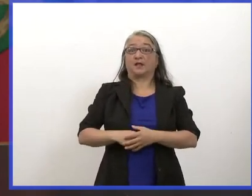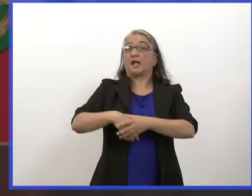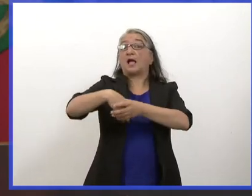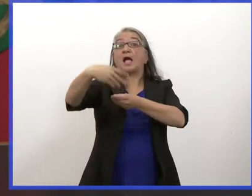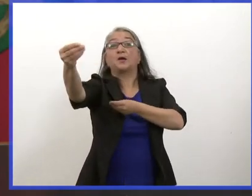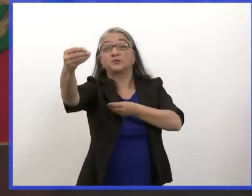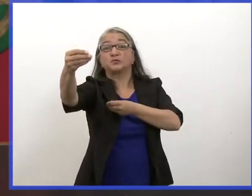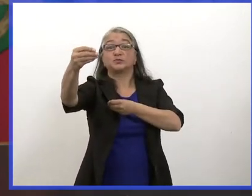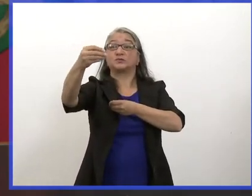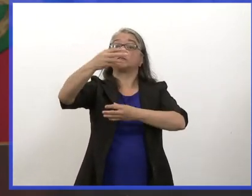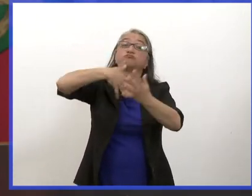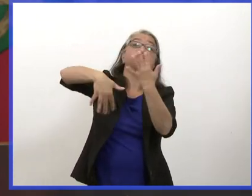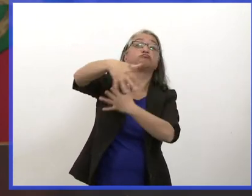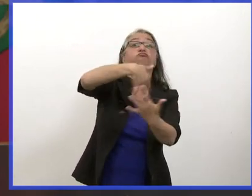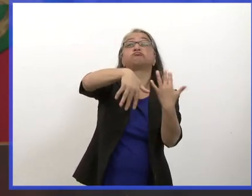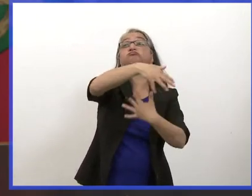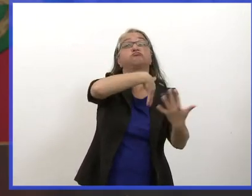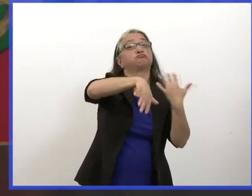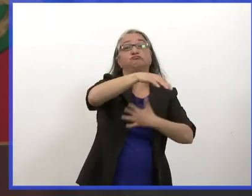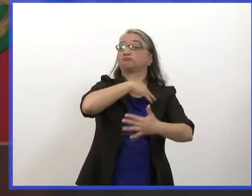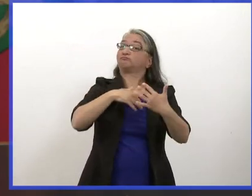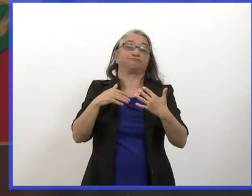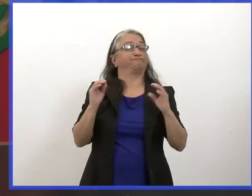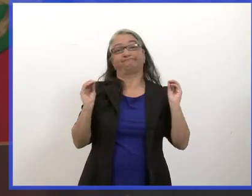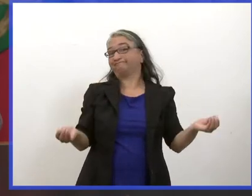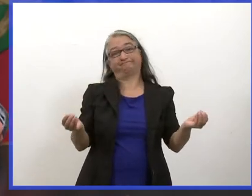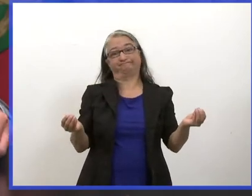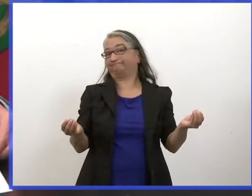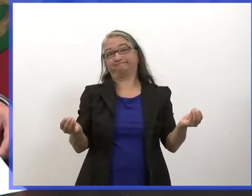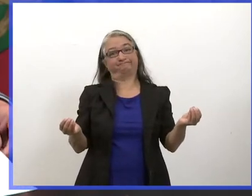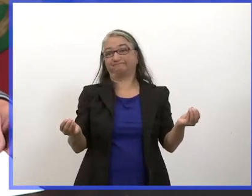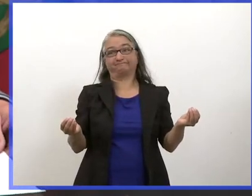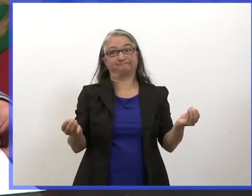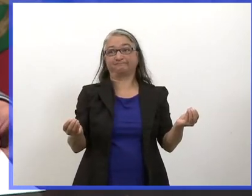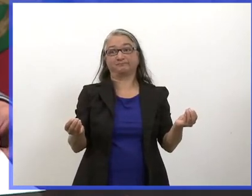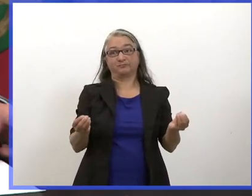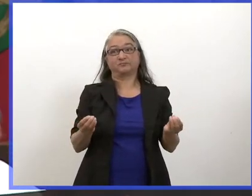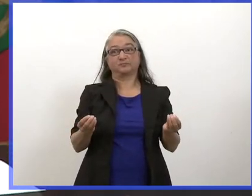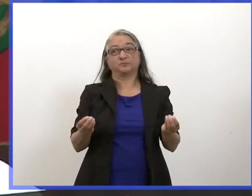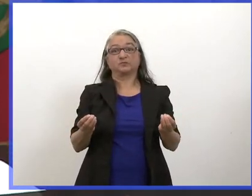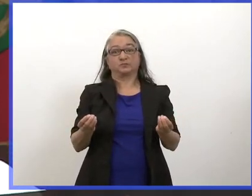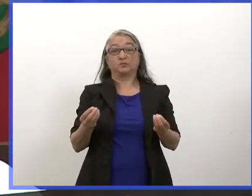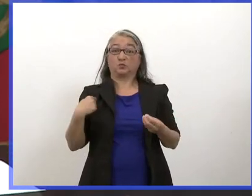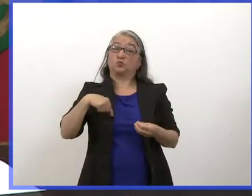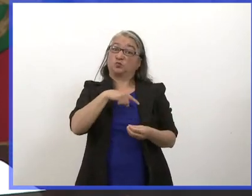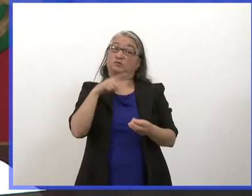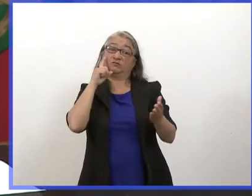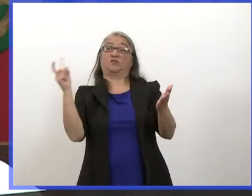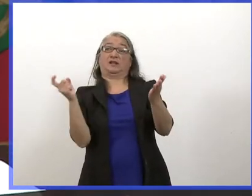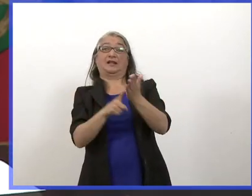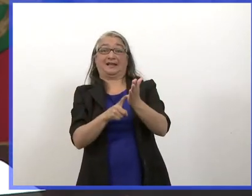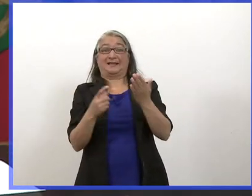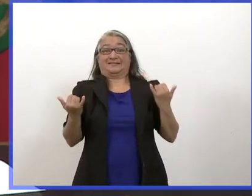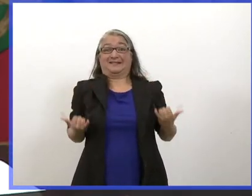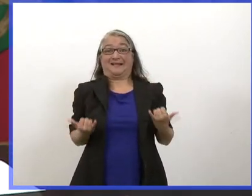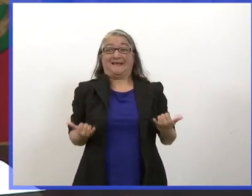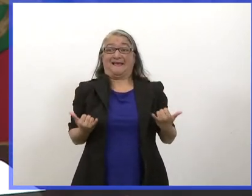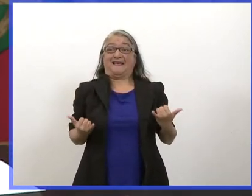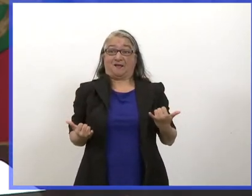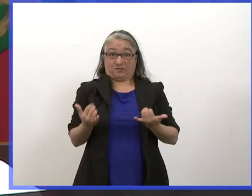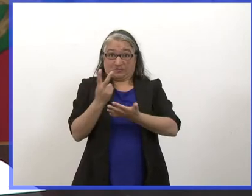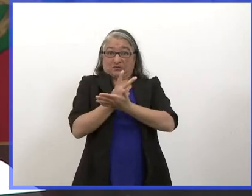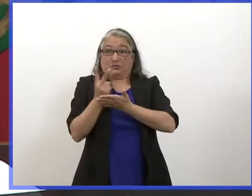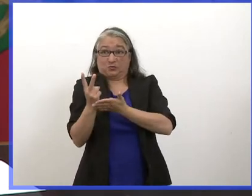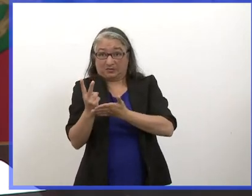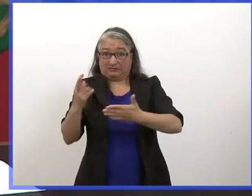anyone outside of your household. We recognize that these next 2 weeks, like much of these last 15 months, are going to be